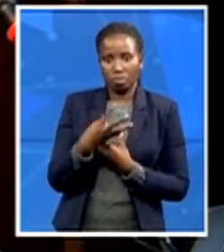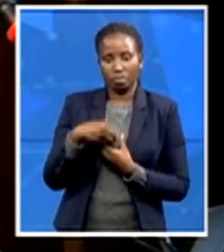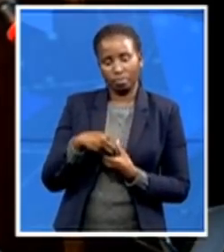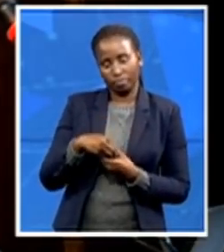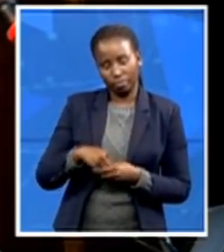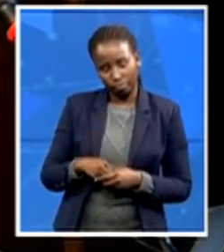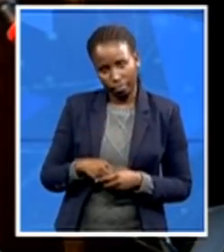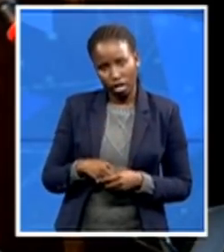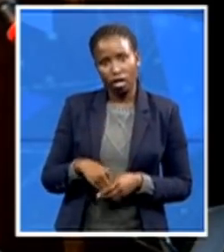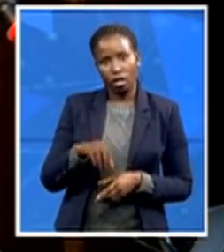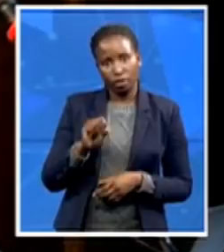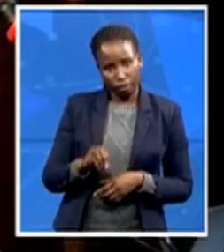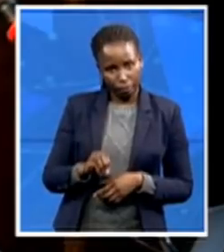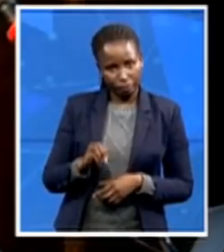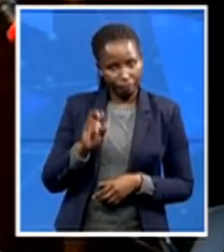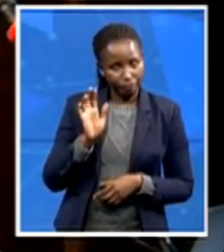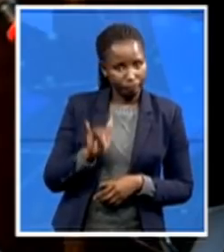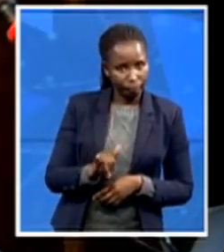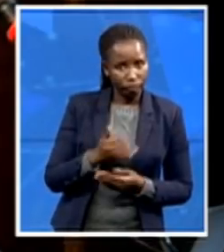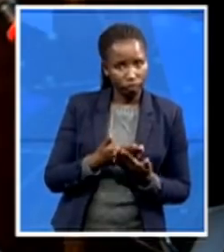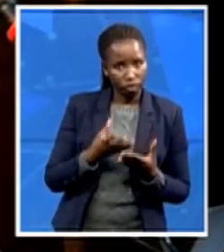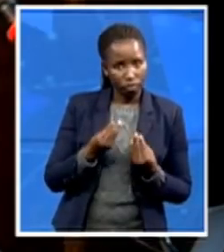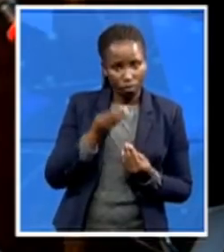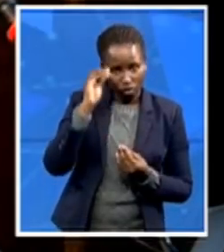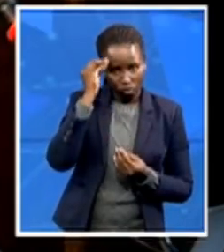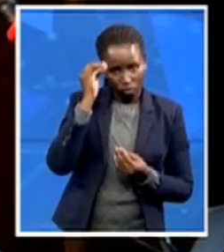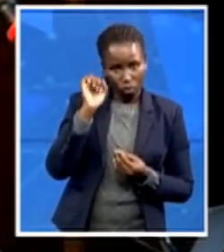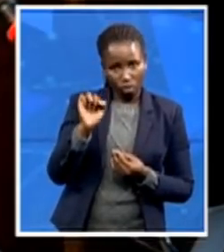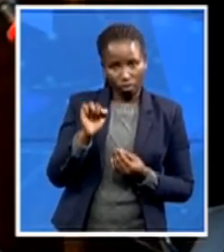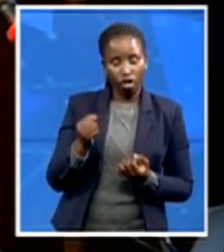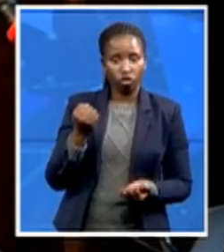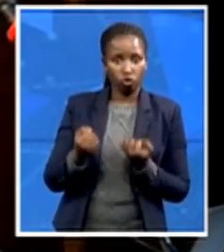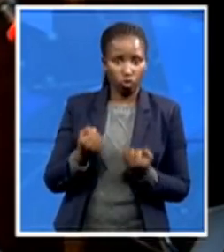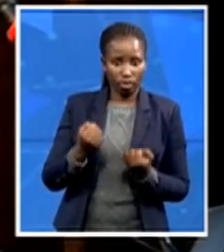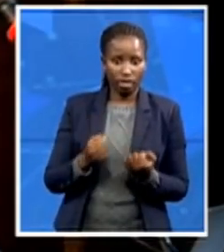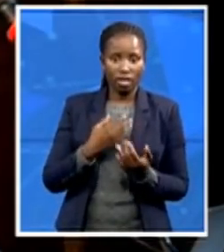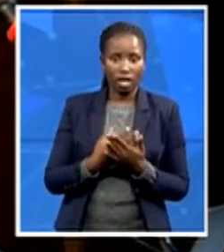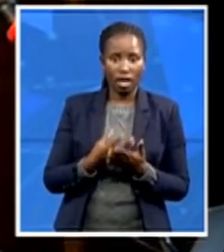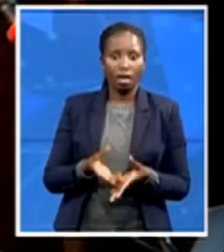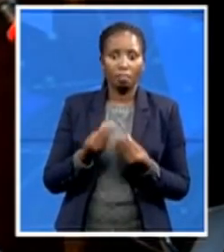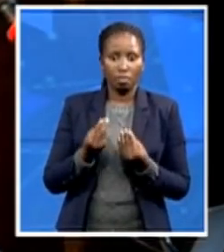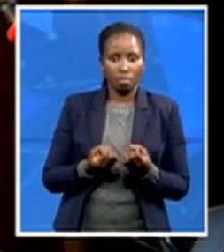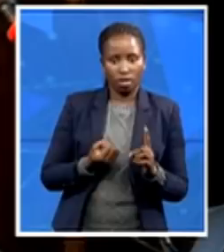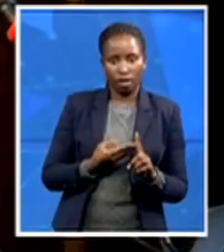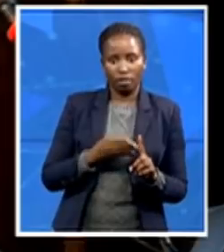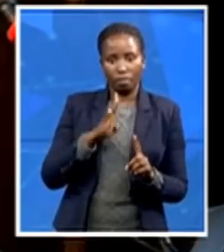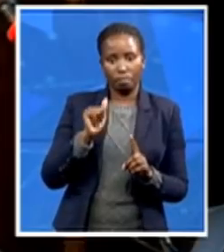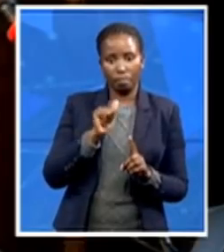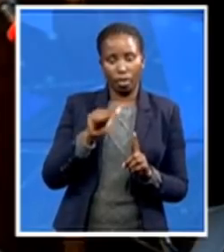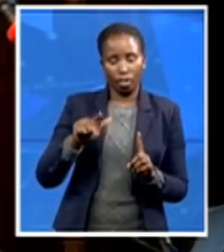interest of justice to grant bail to the applicants. As the court pleases you wish.